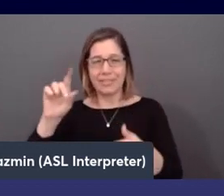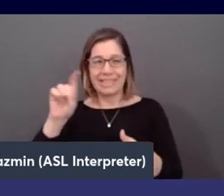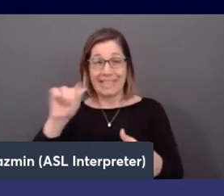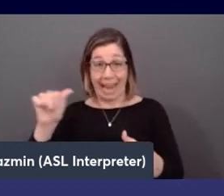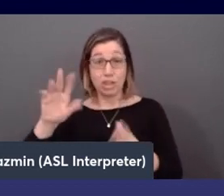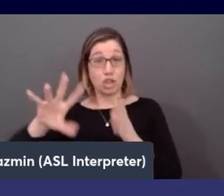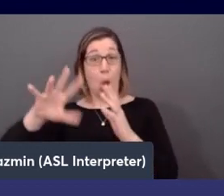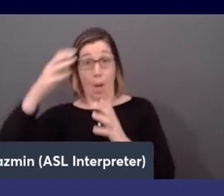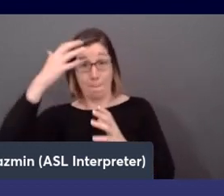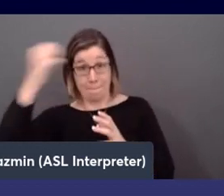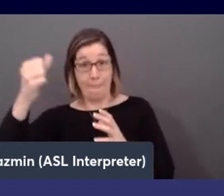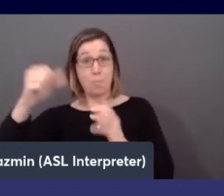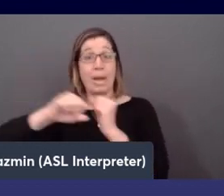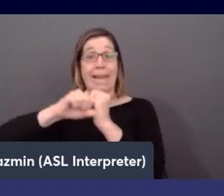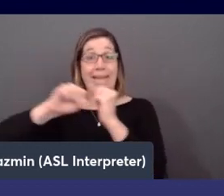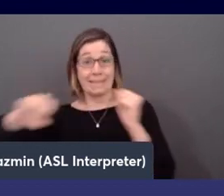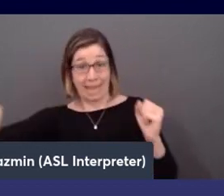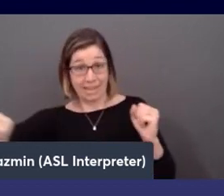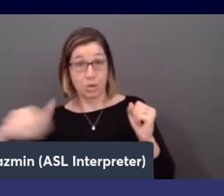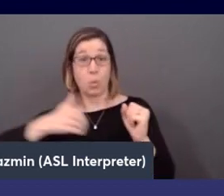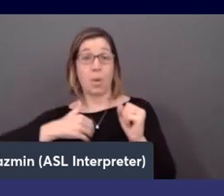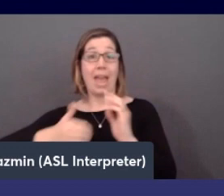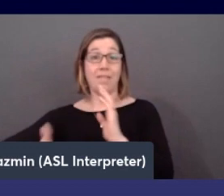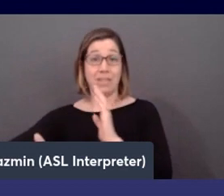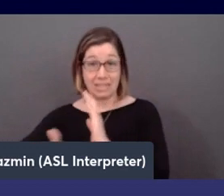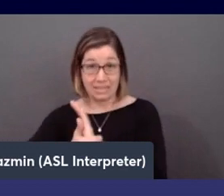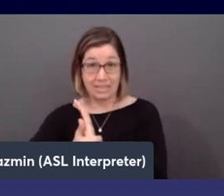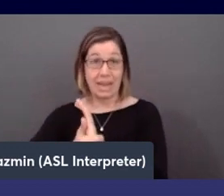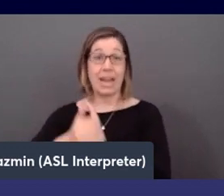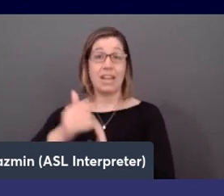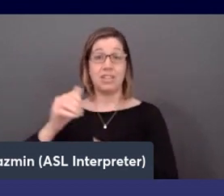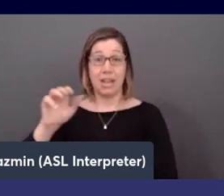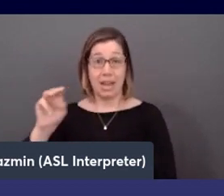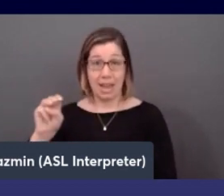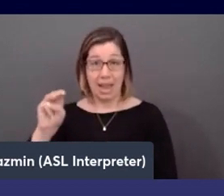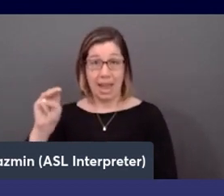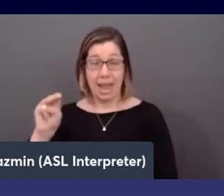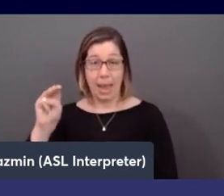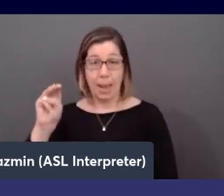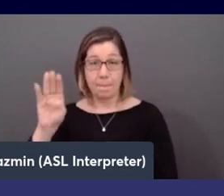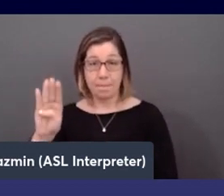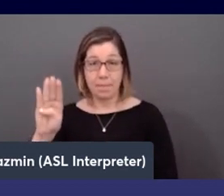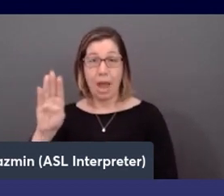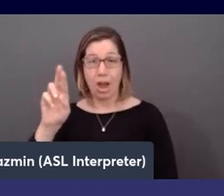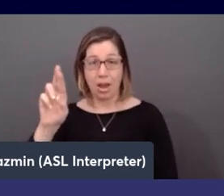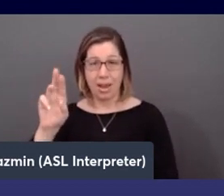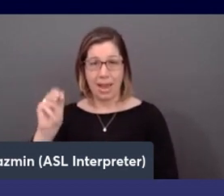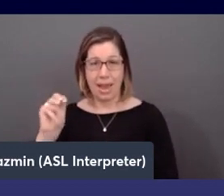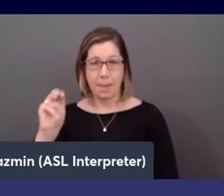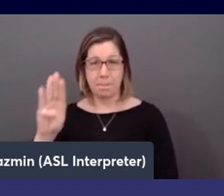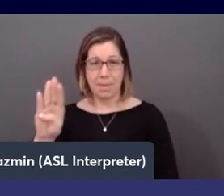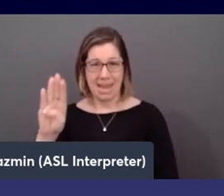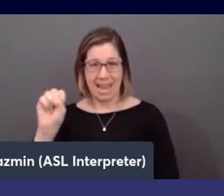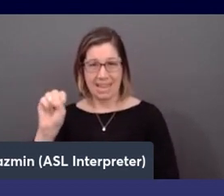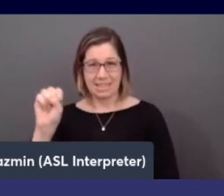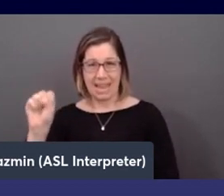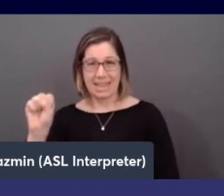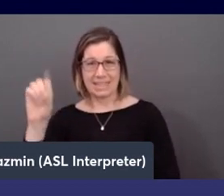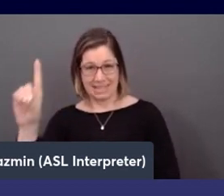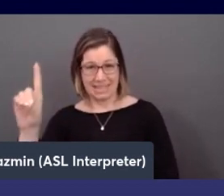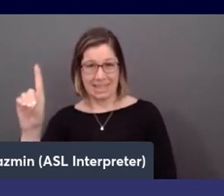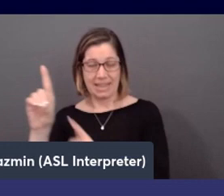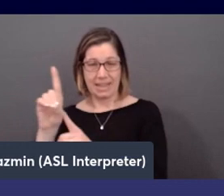you have an attached NVMe SSD on this instance with a new instance type that we introduced. So we have support